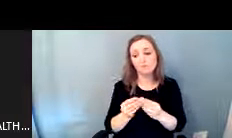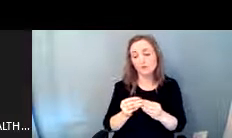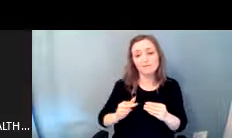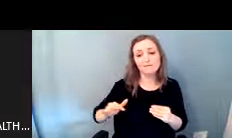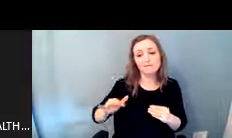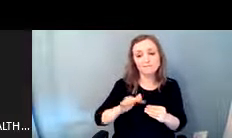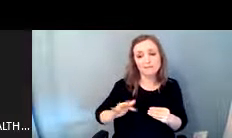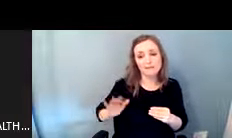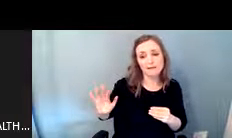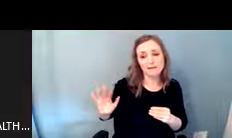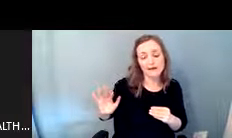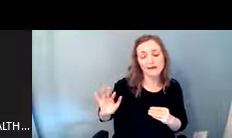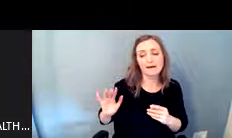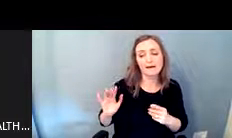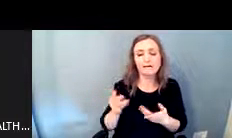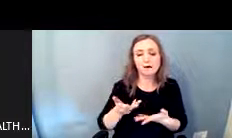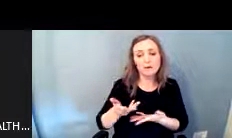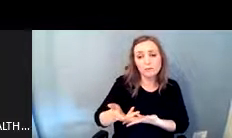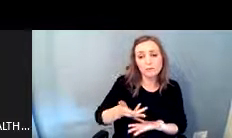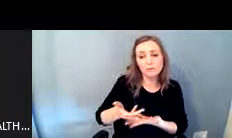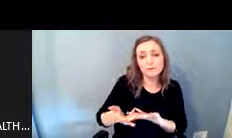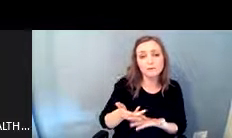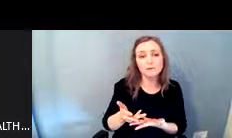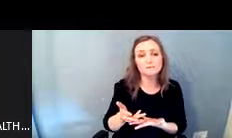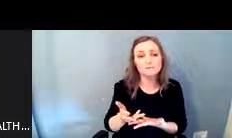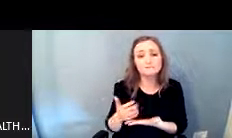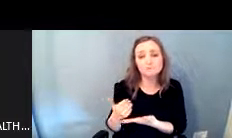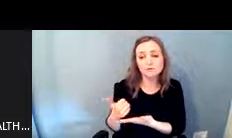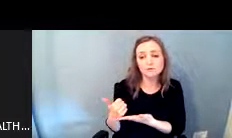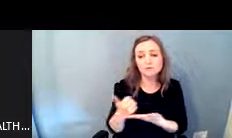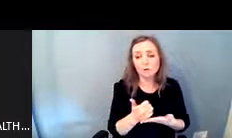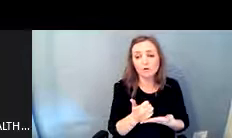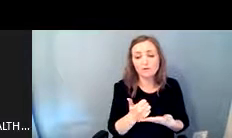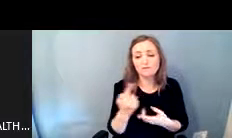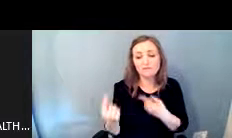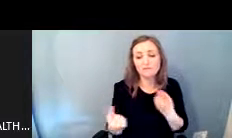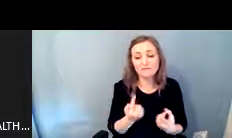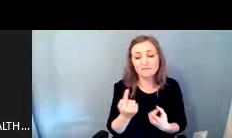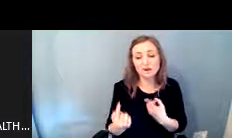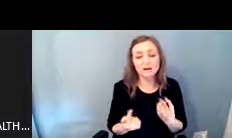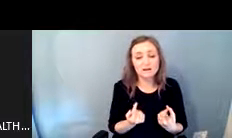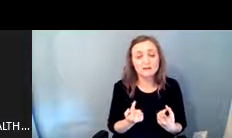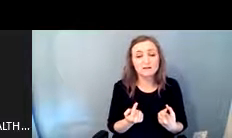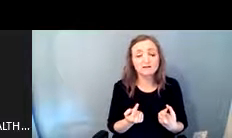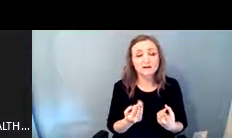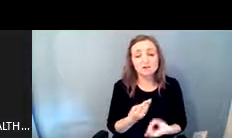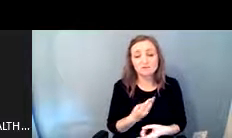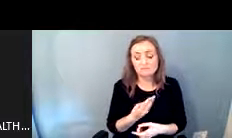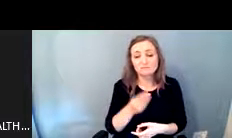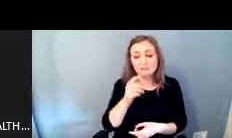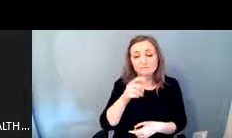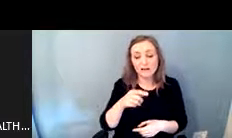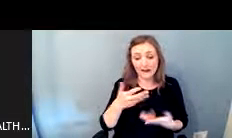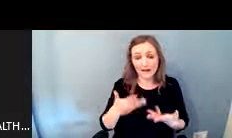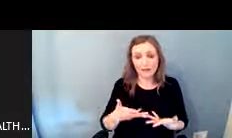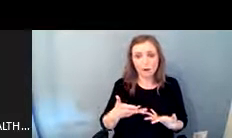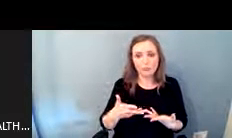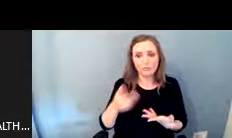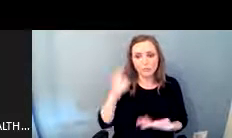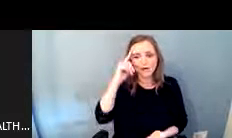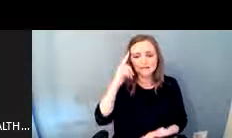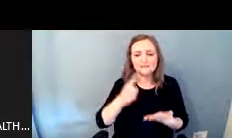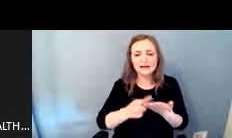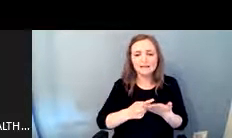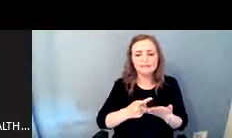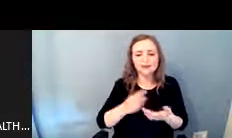them. And we've learned a lot of lessons. And I think going forward, we need to understand that patients might want that choice. It might be quite difficult in